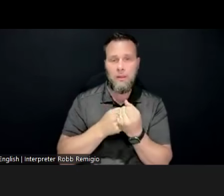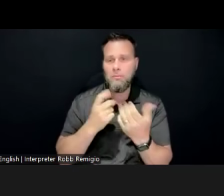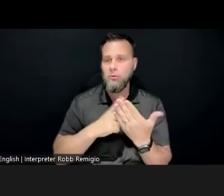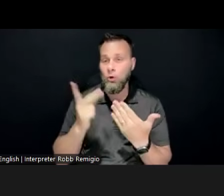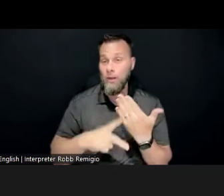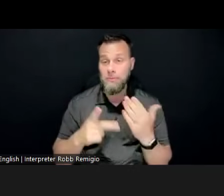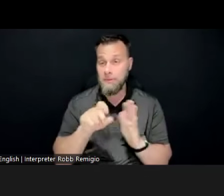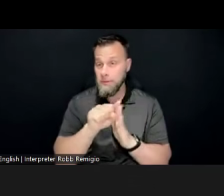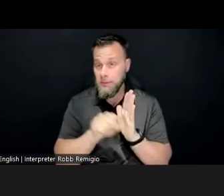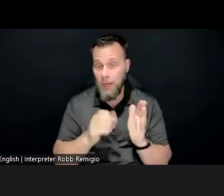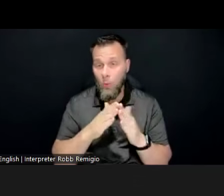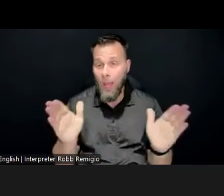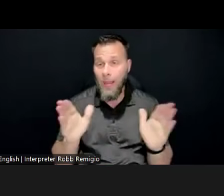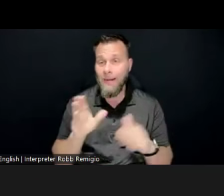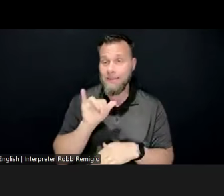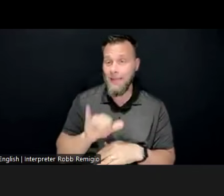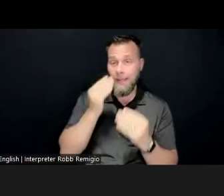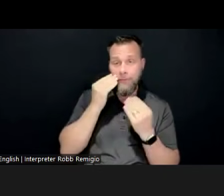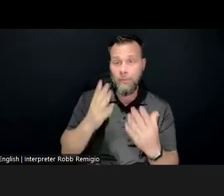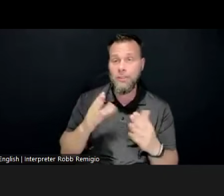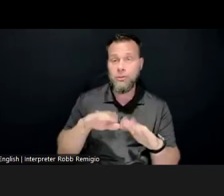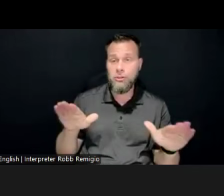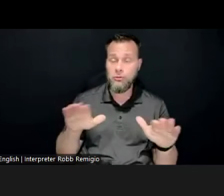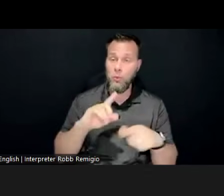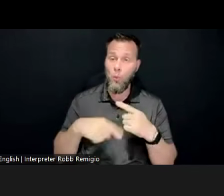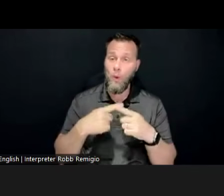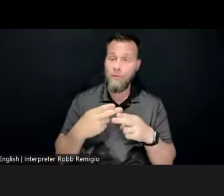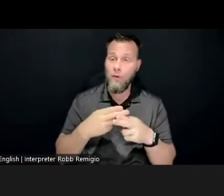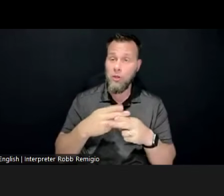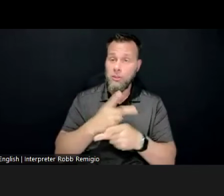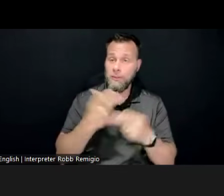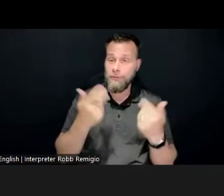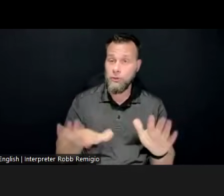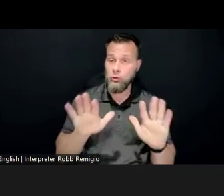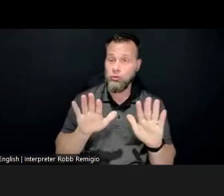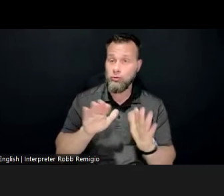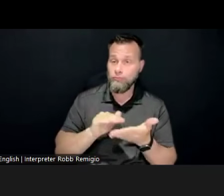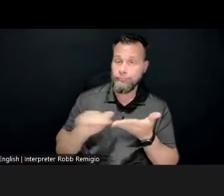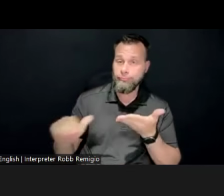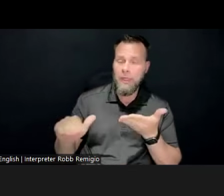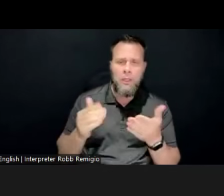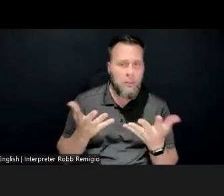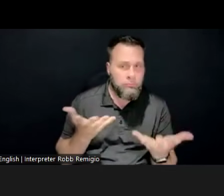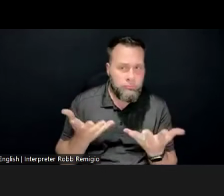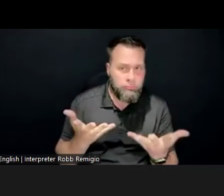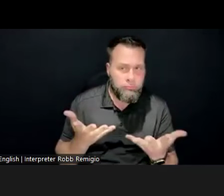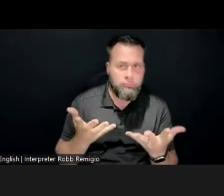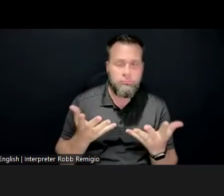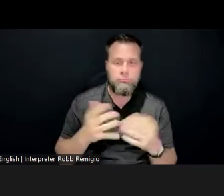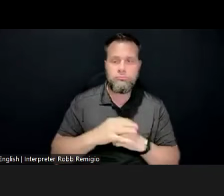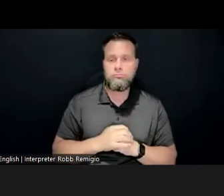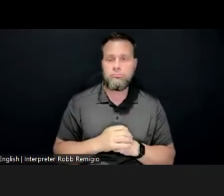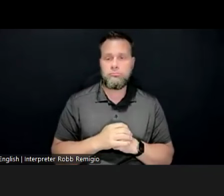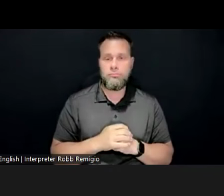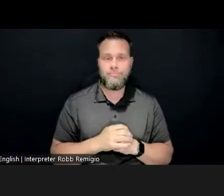information that kids are given when they leave foster care. Mm. Kathleen, you're touching on a finding that's